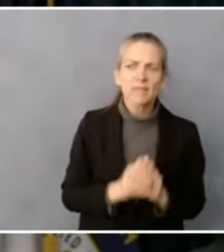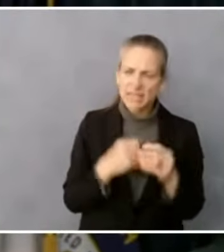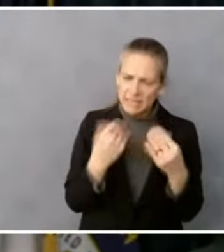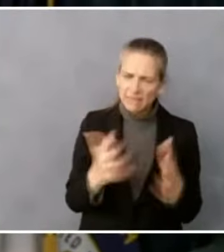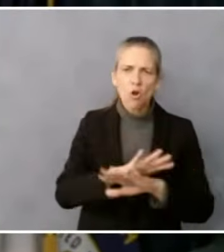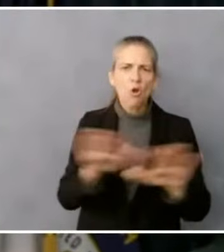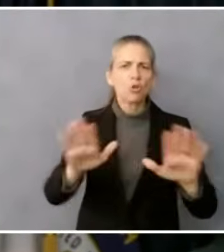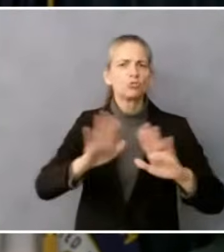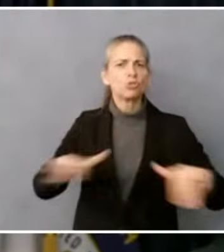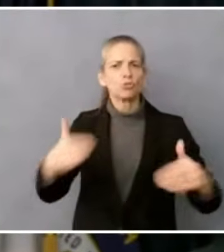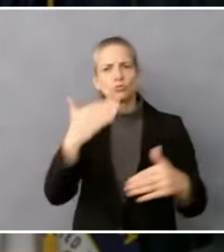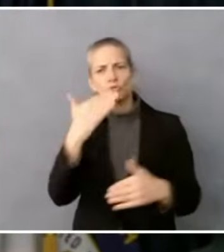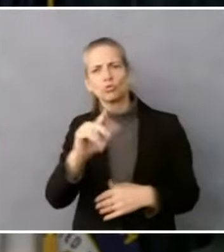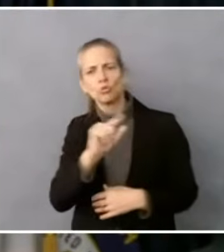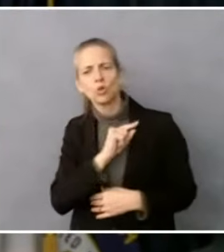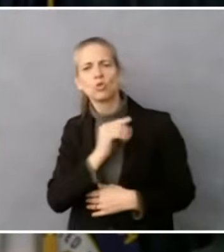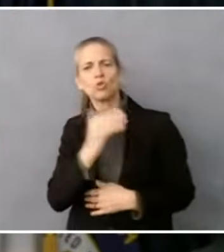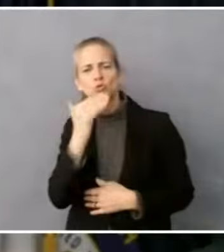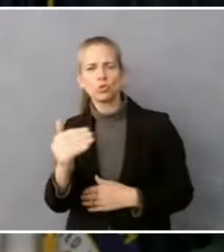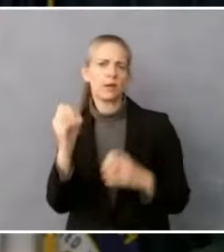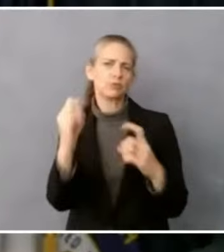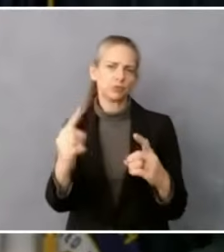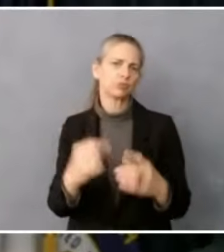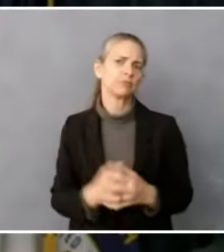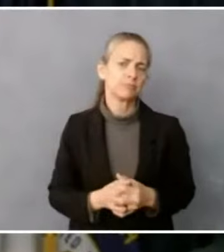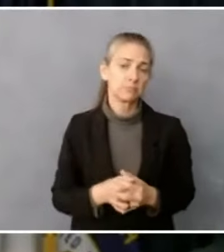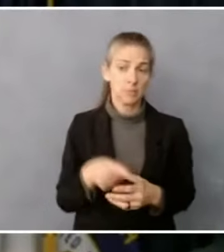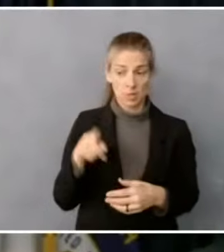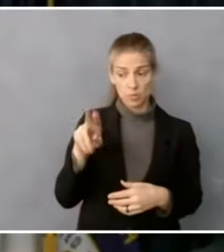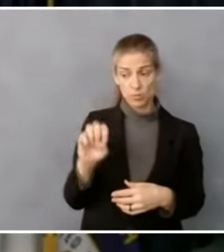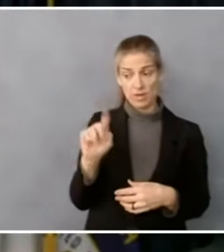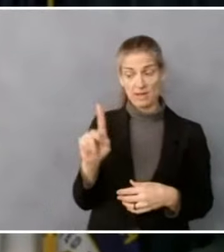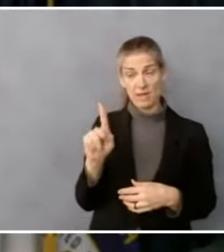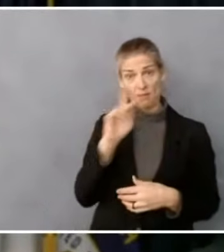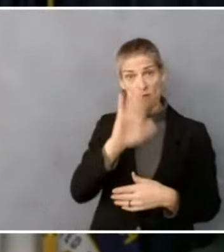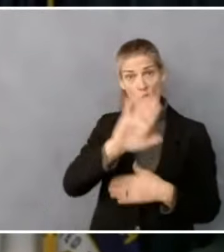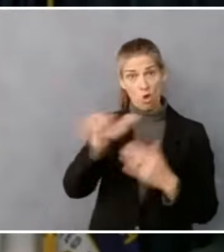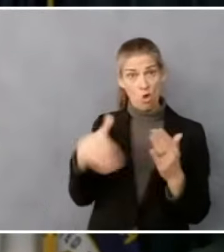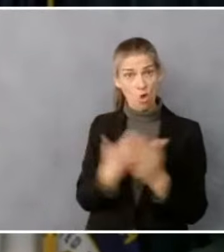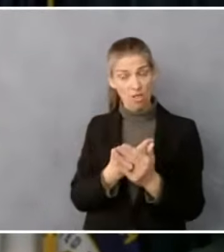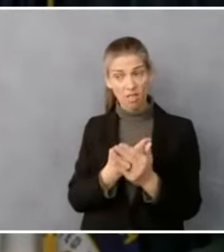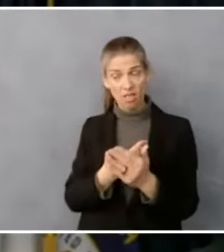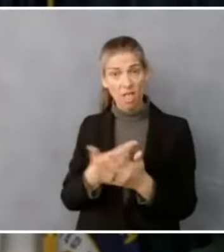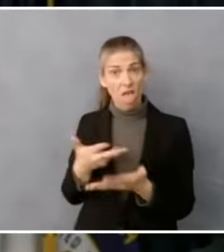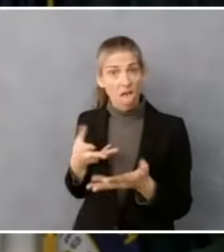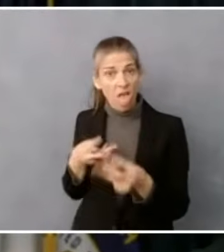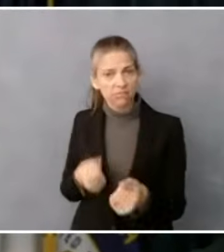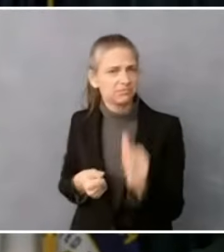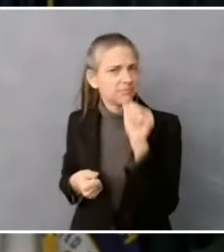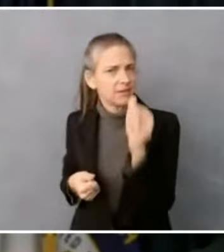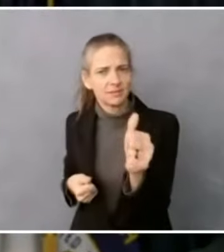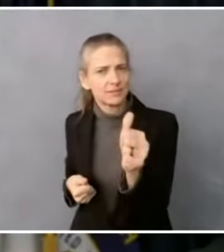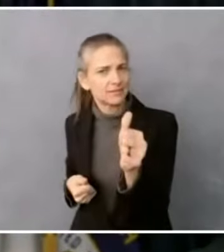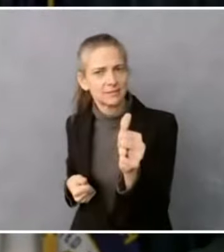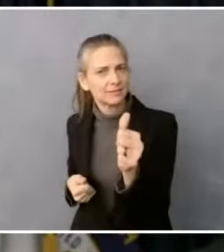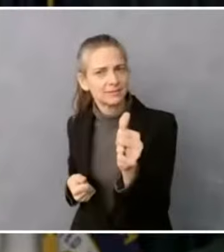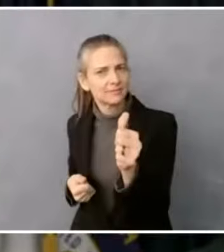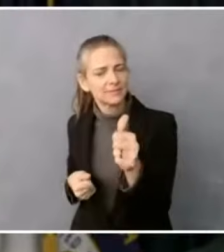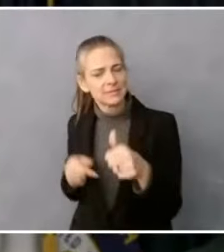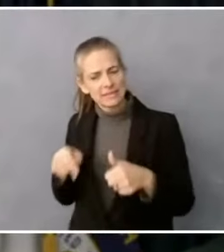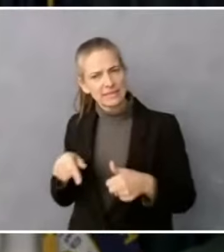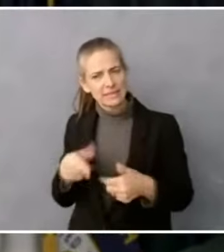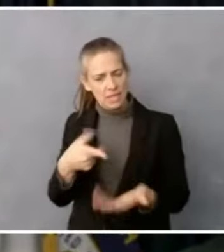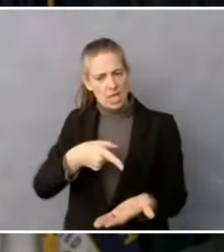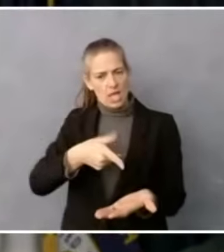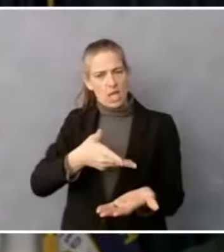early education. Pre-K for all isn't an expense. It's the most crucial infrastructure